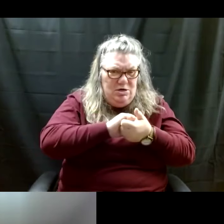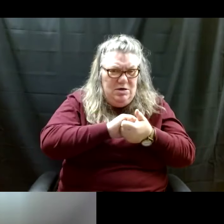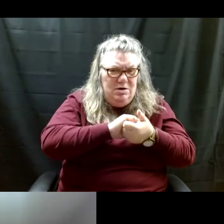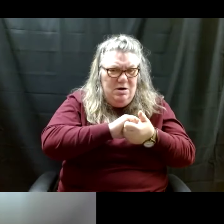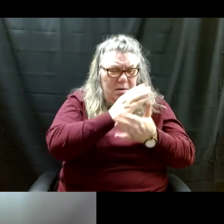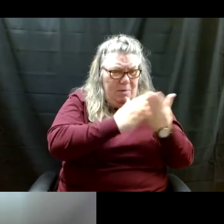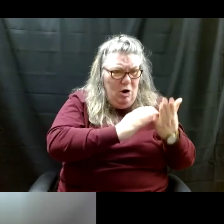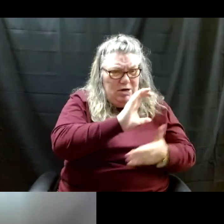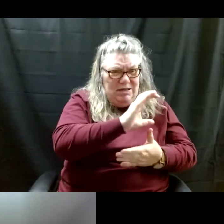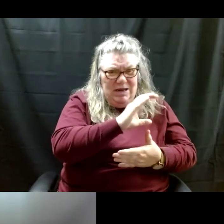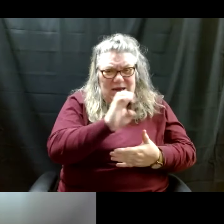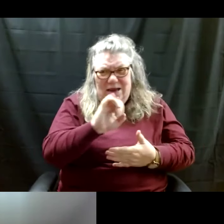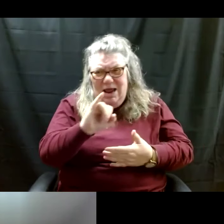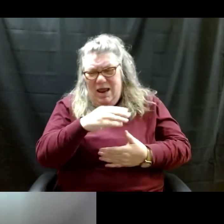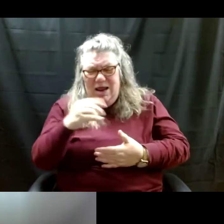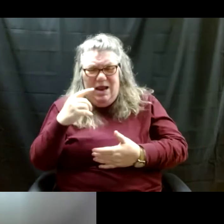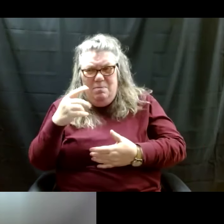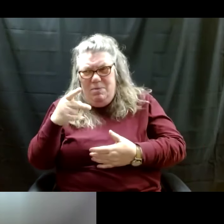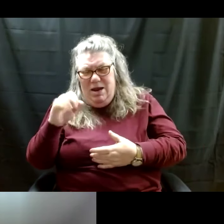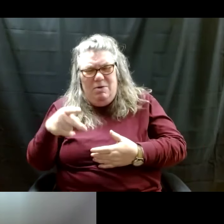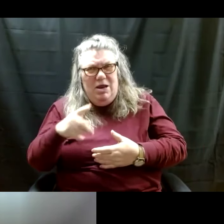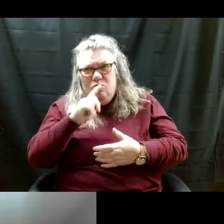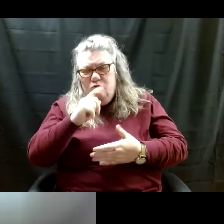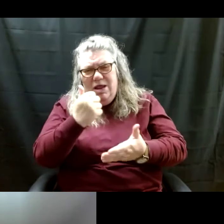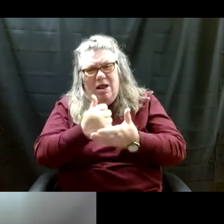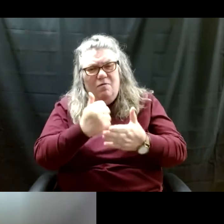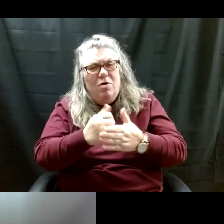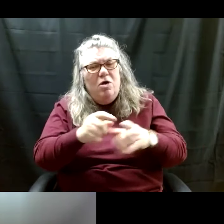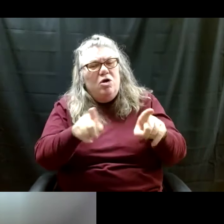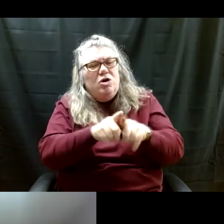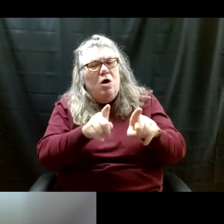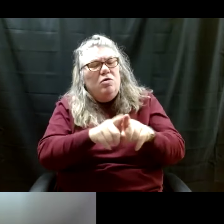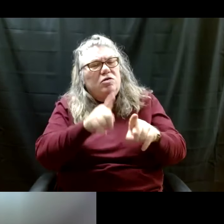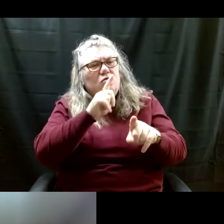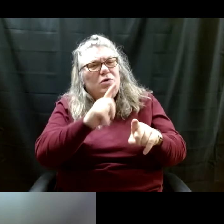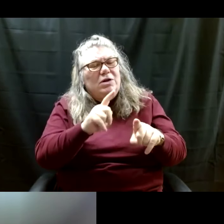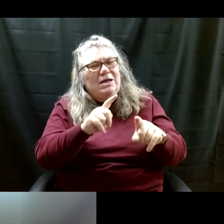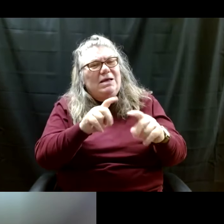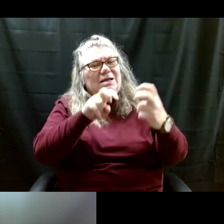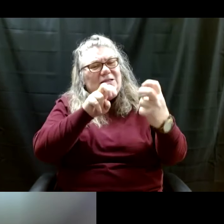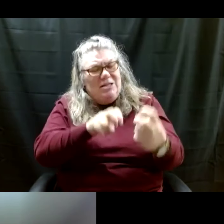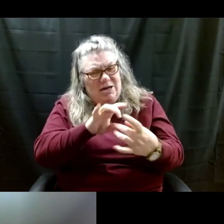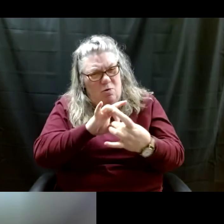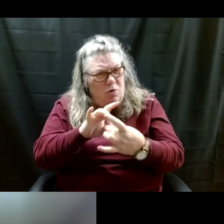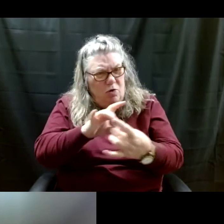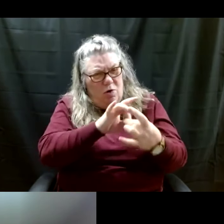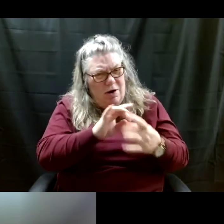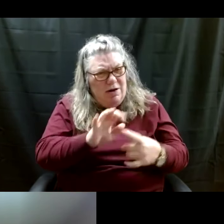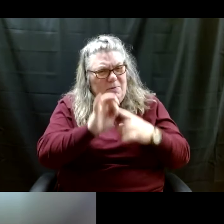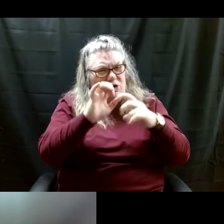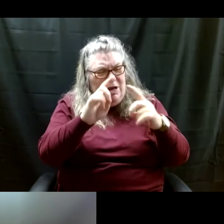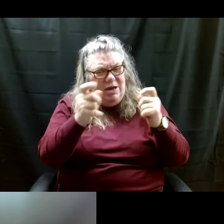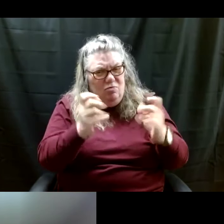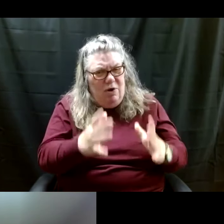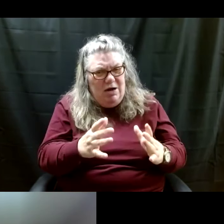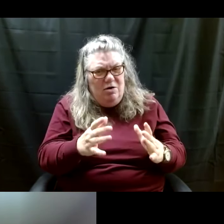world is super helpful for that, but also to really get out there and have these conversations, sitting down with the coordinators and the SPED directors and those boots